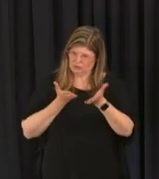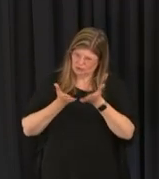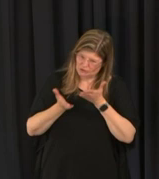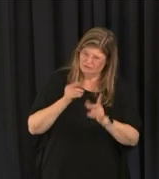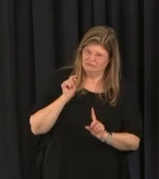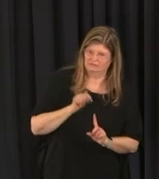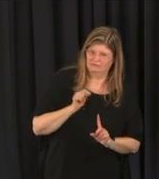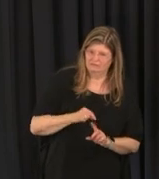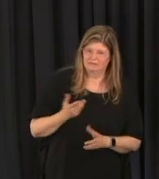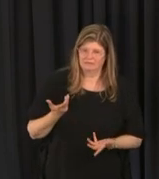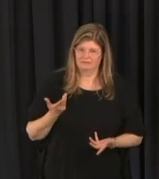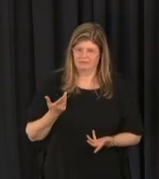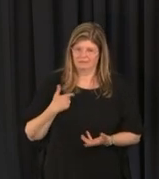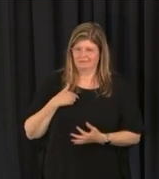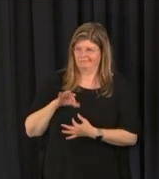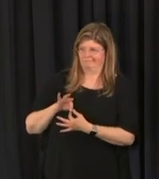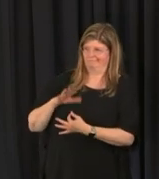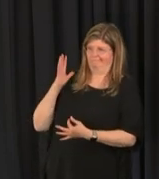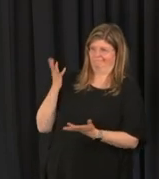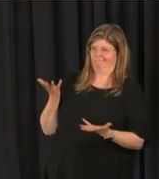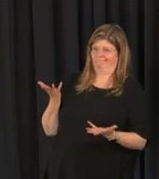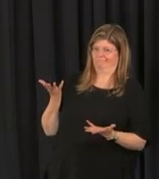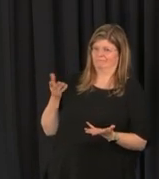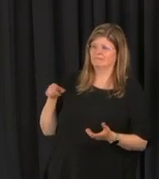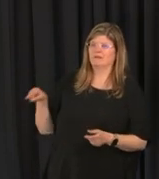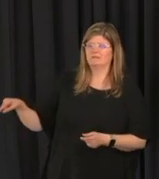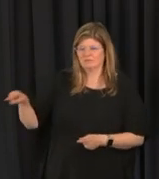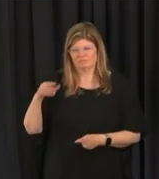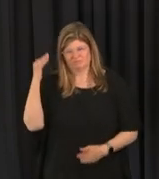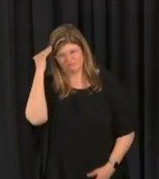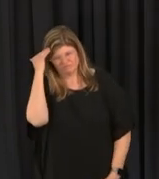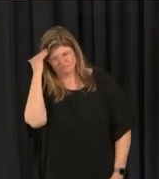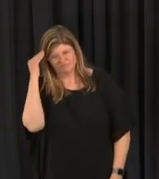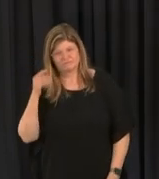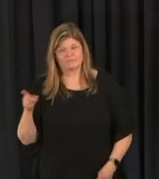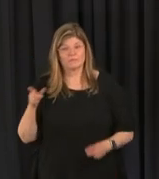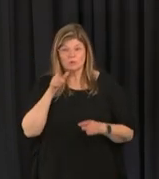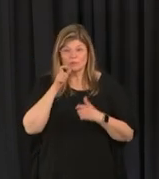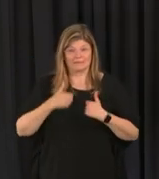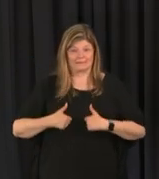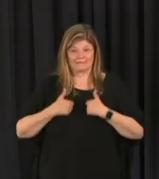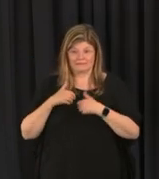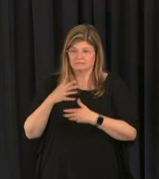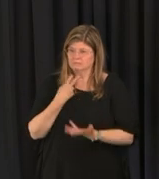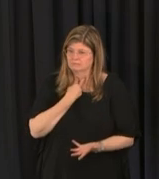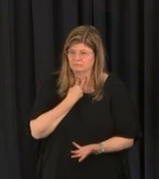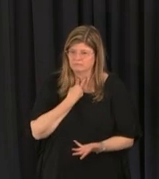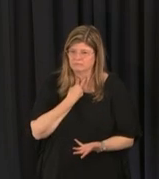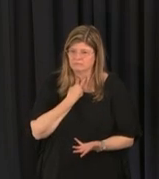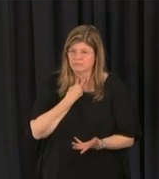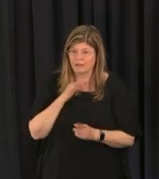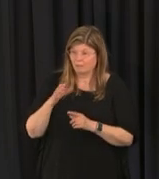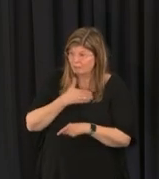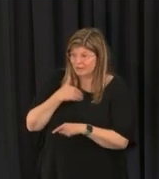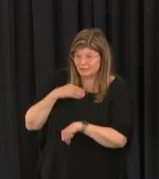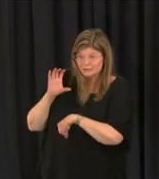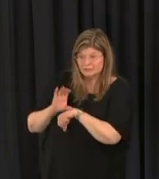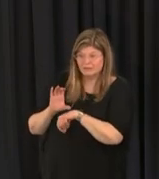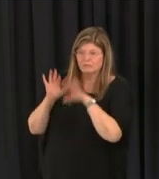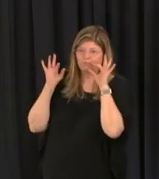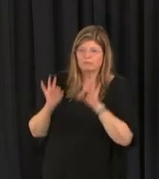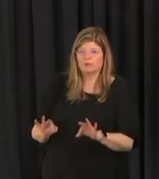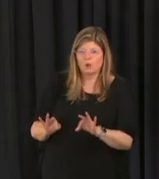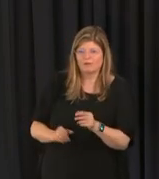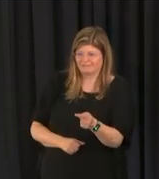serve in terms of where people may live, who may be homebound, where people may live who cite